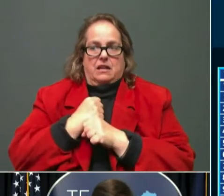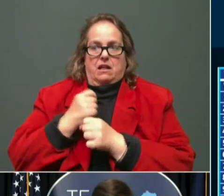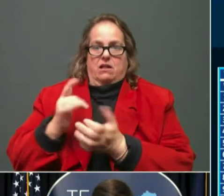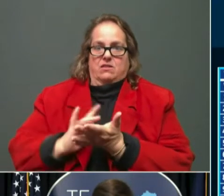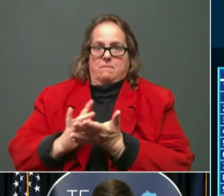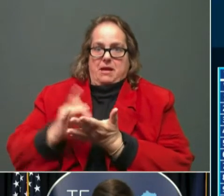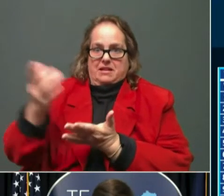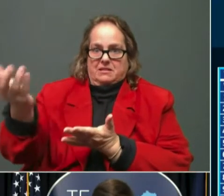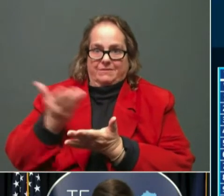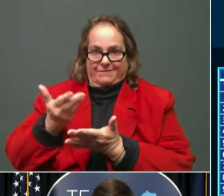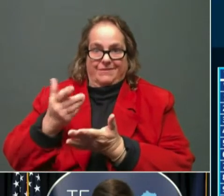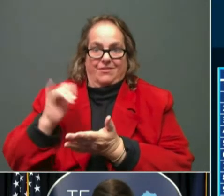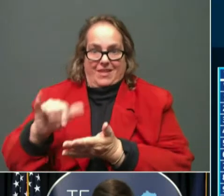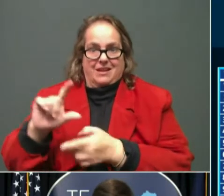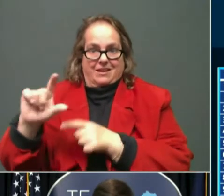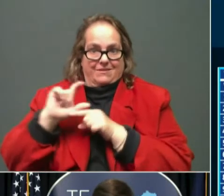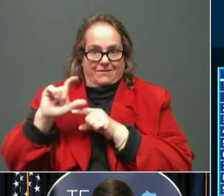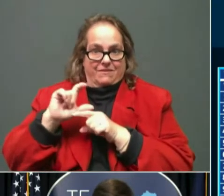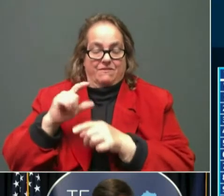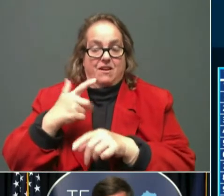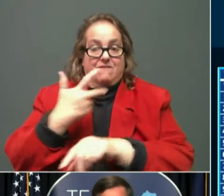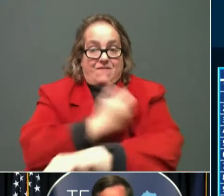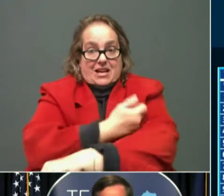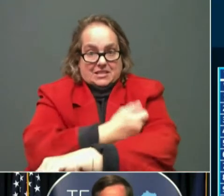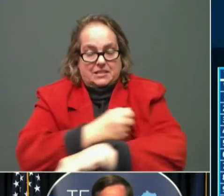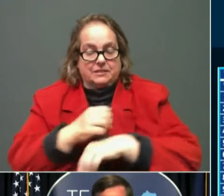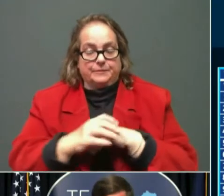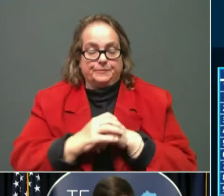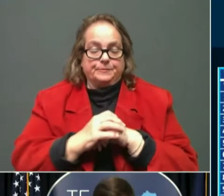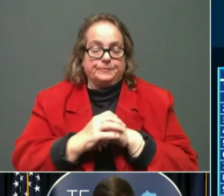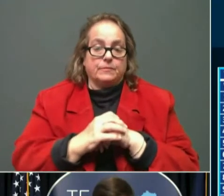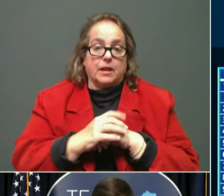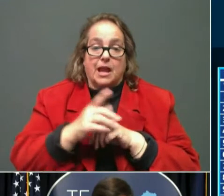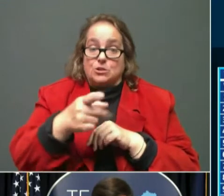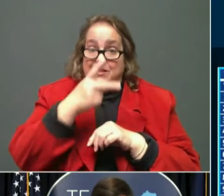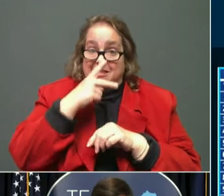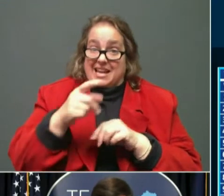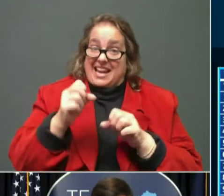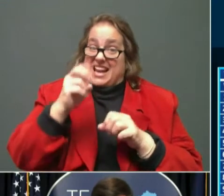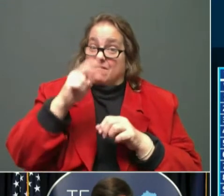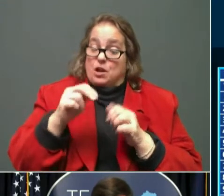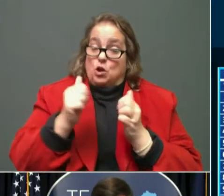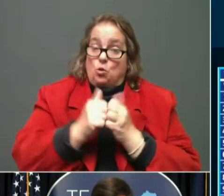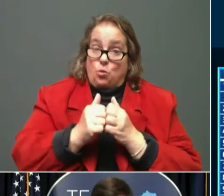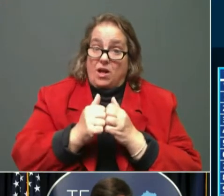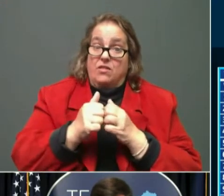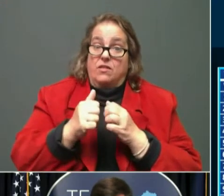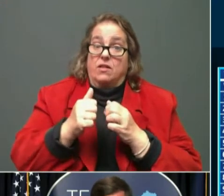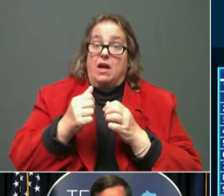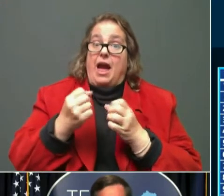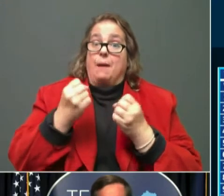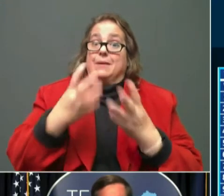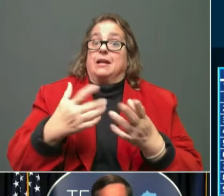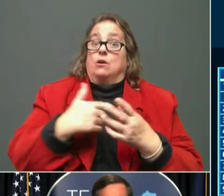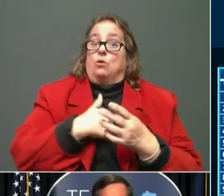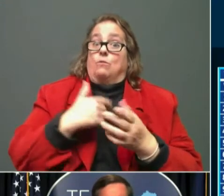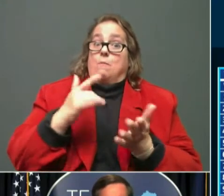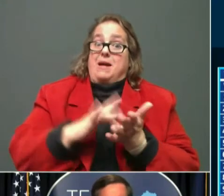is even with the amount that we had last week being the second most that we'd ever had, we still